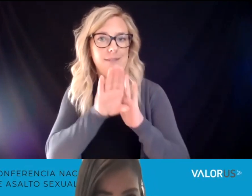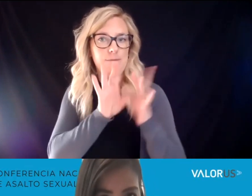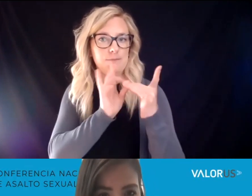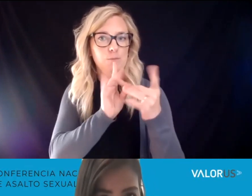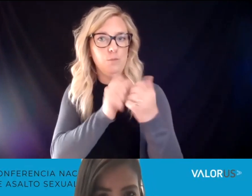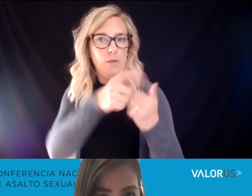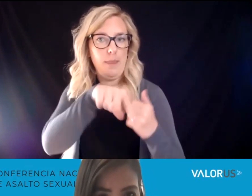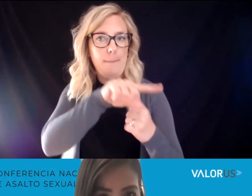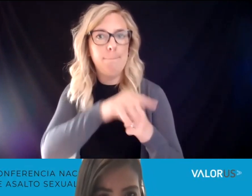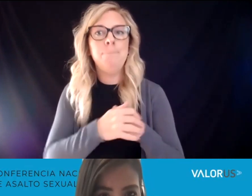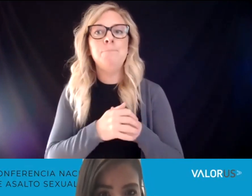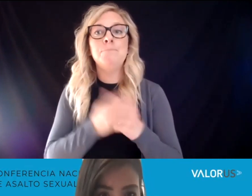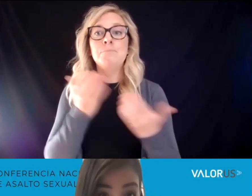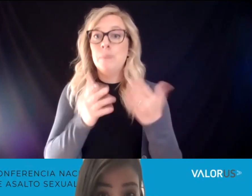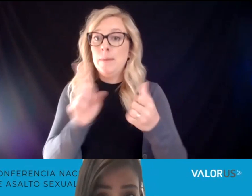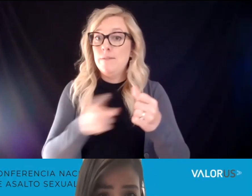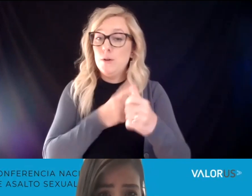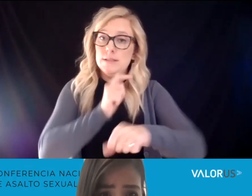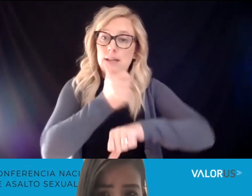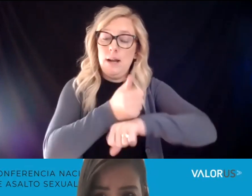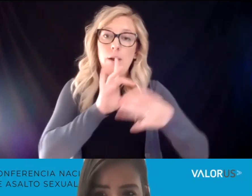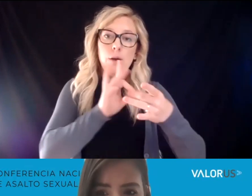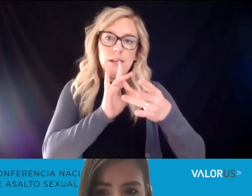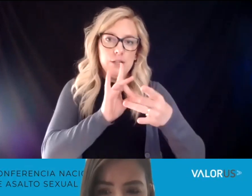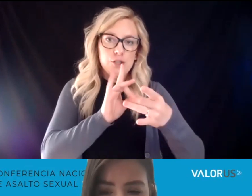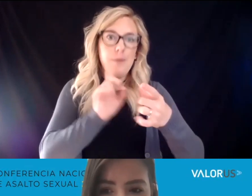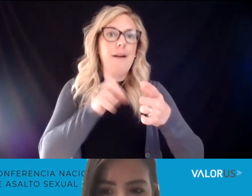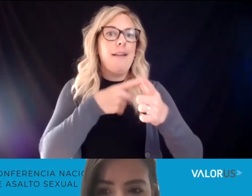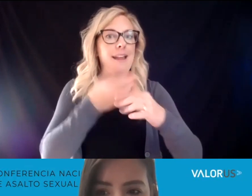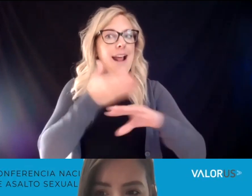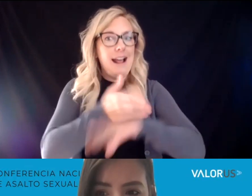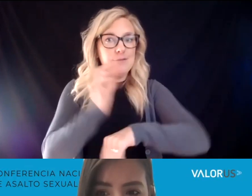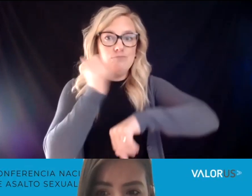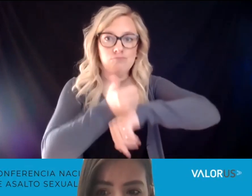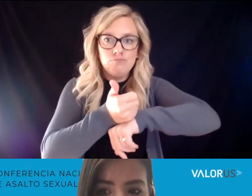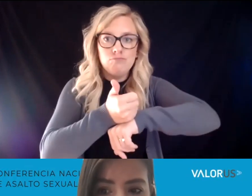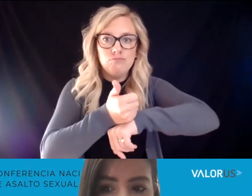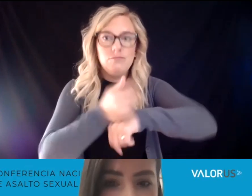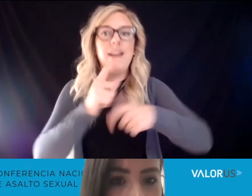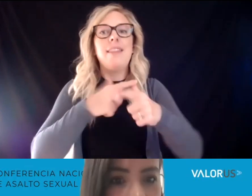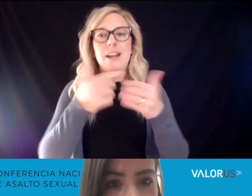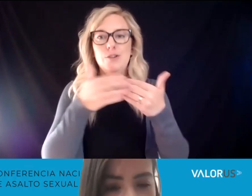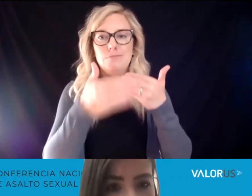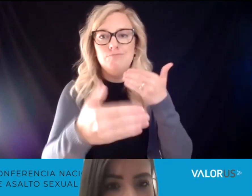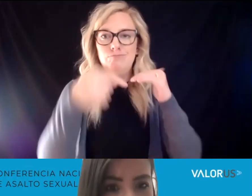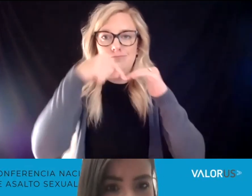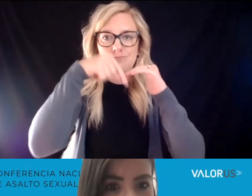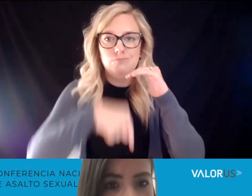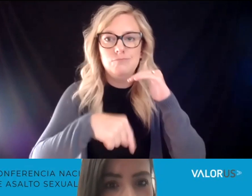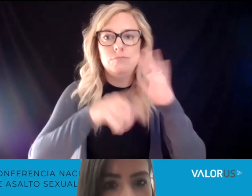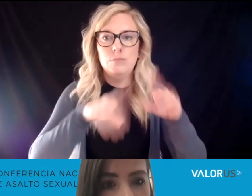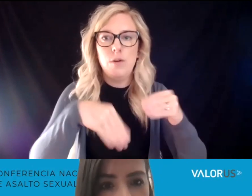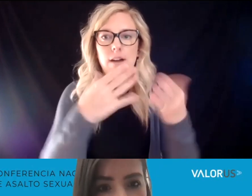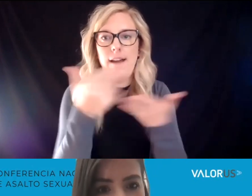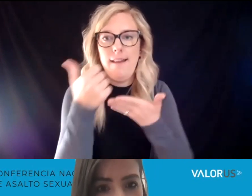maybe first build a relationship and then from that point onwards go a little further in terms of offering help and